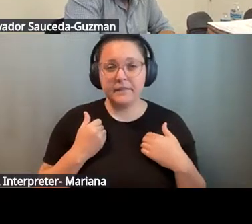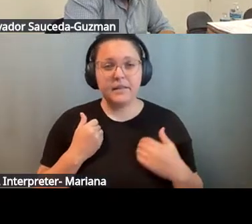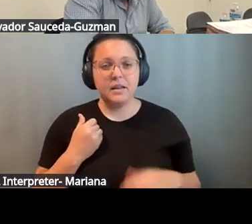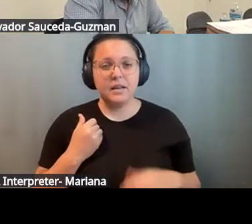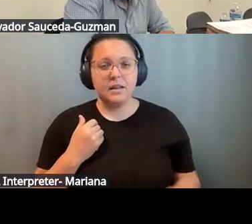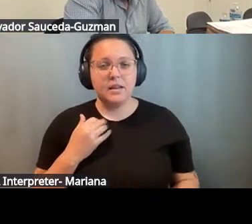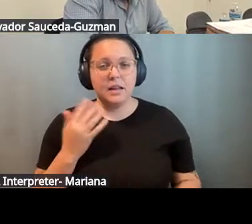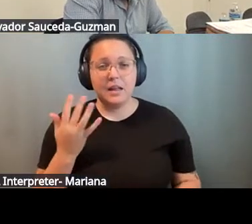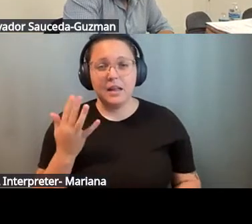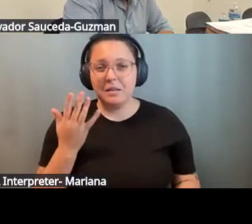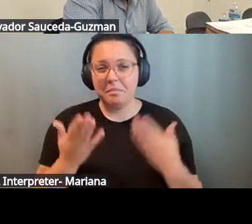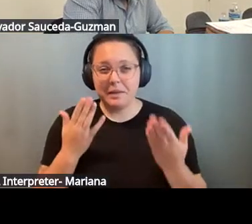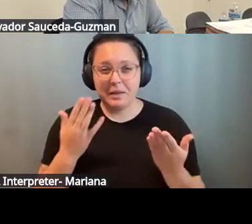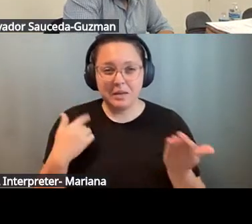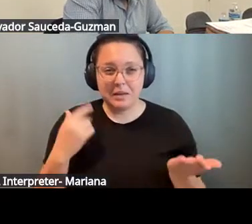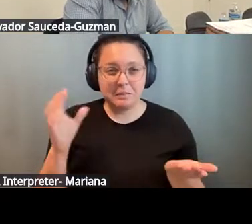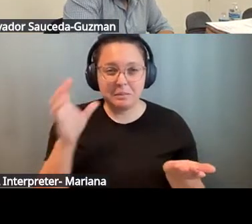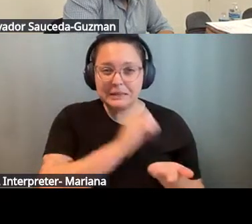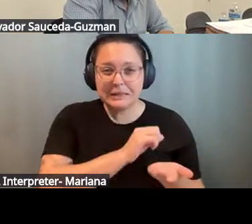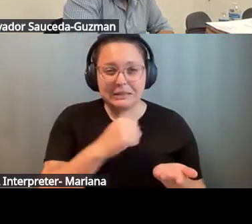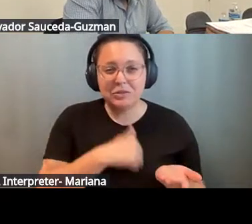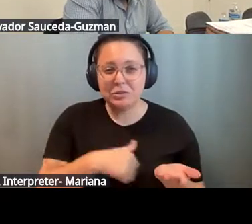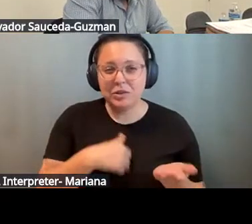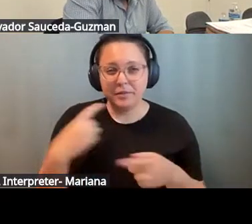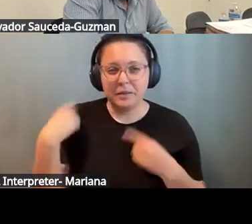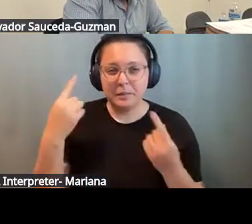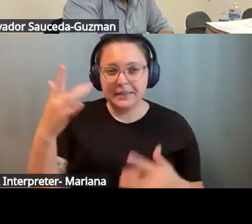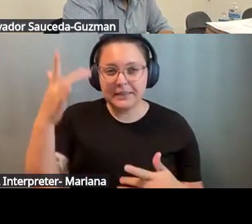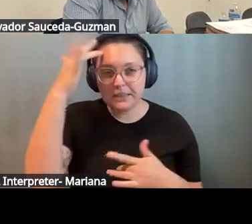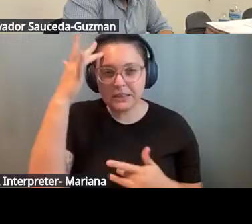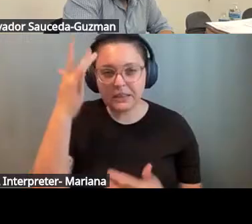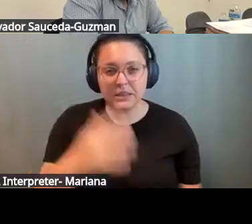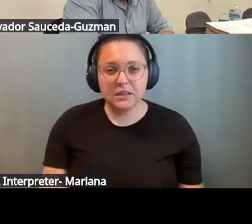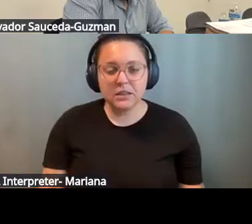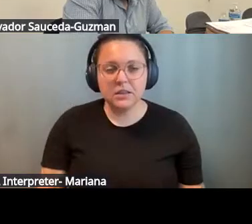I might just be missing it. Sorry, I've been sick.